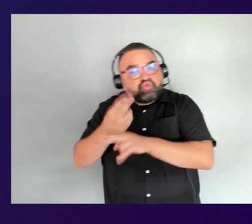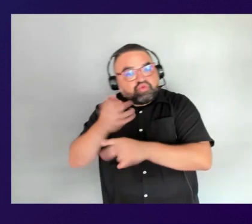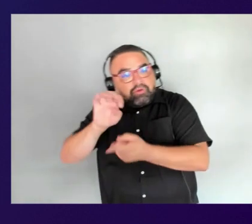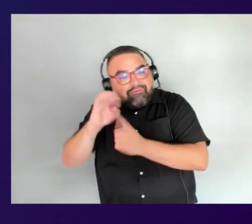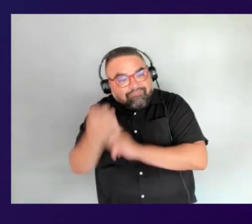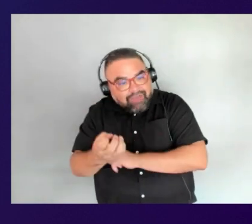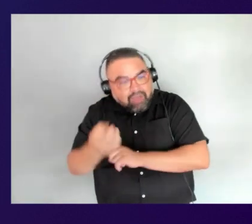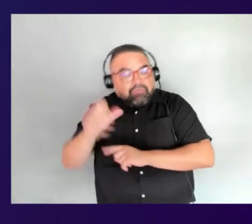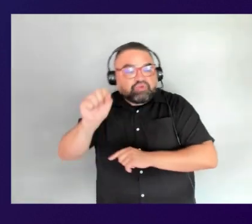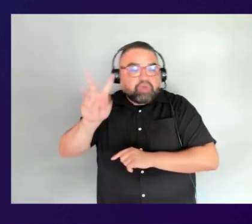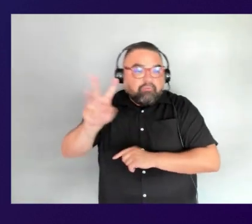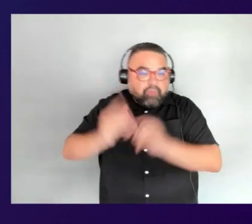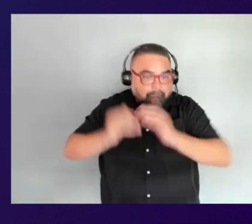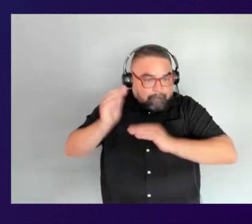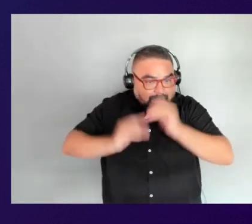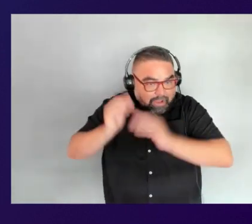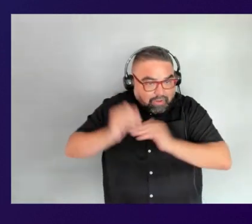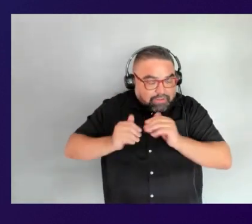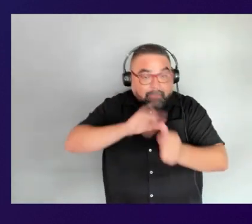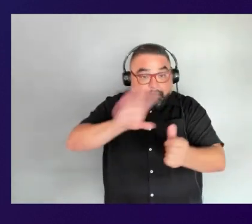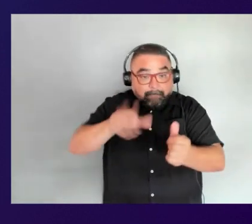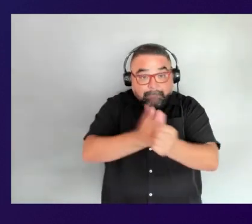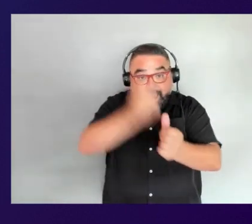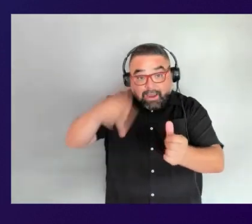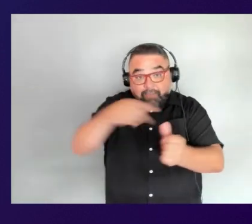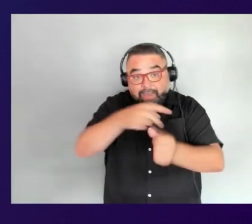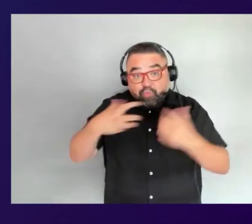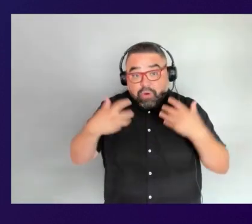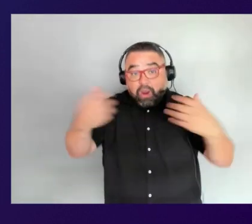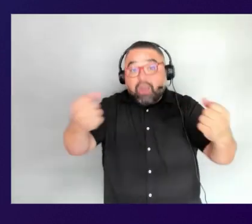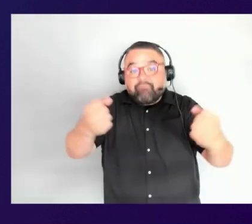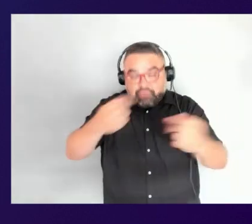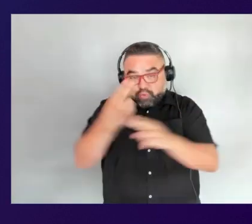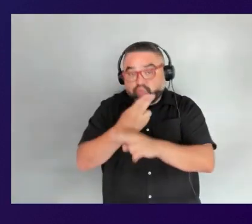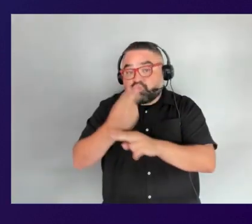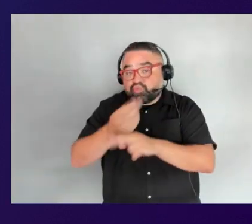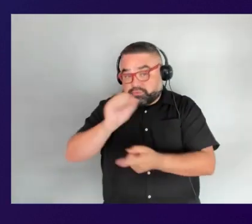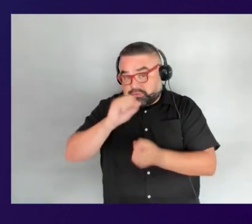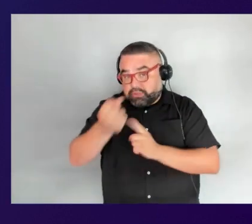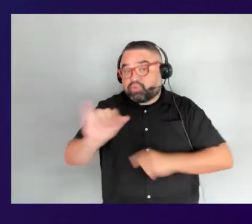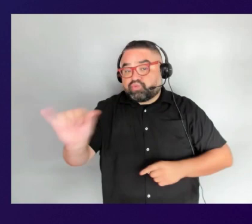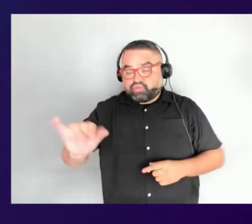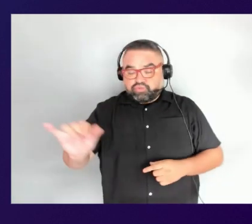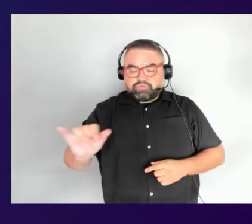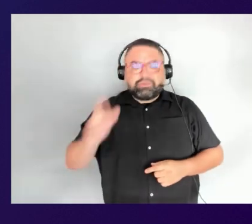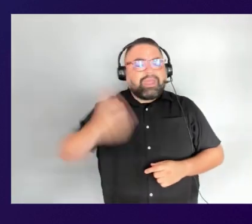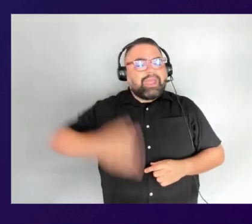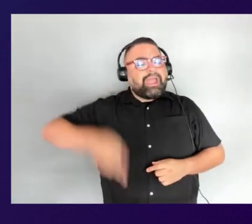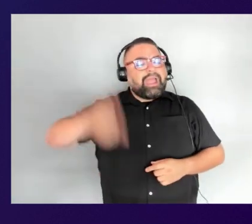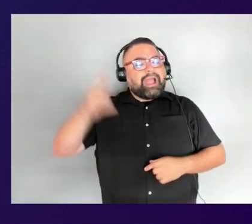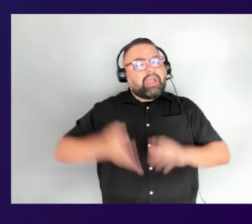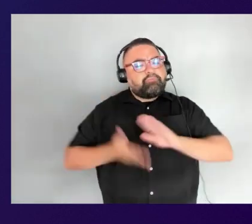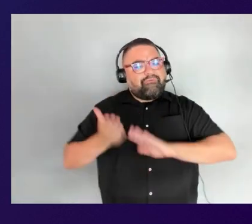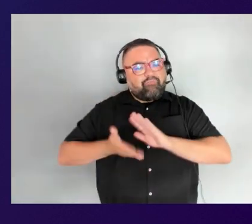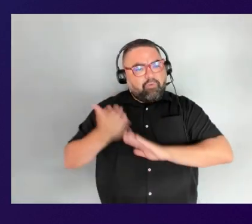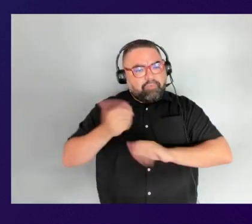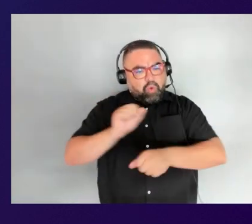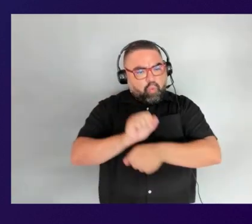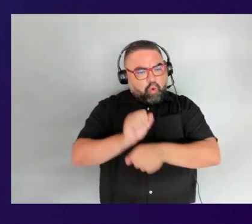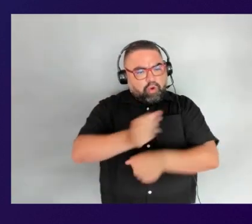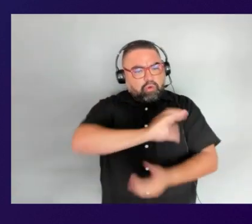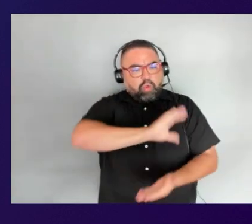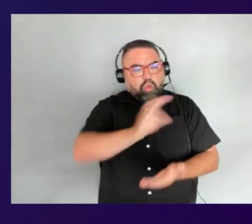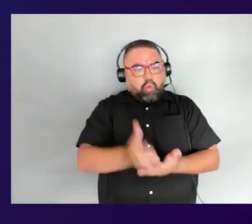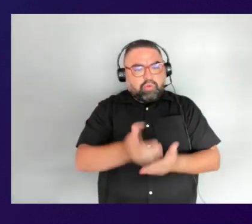environments, backup and disaster recovery use cases. We also see a lot of high performance workloads where time to results